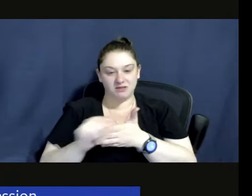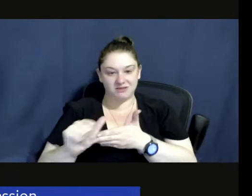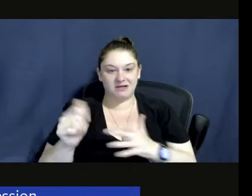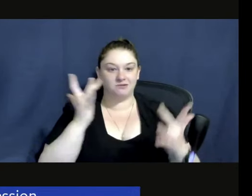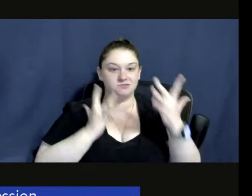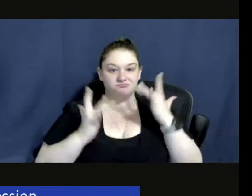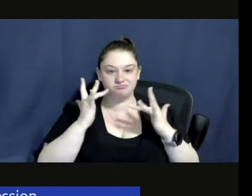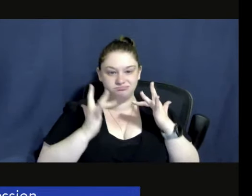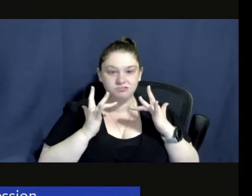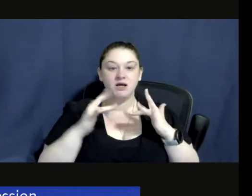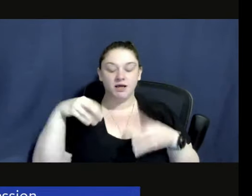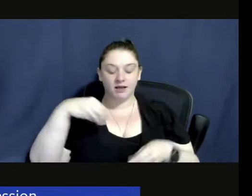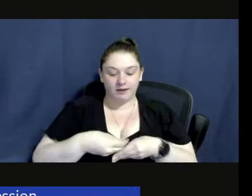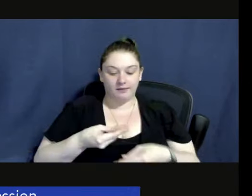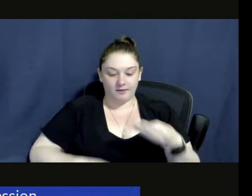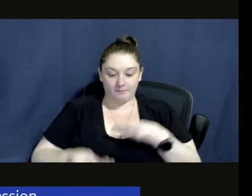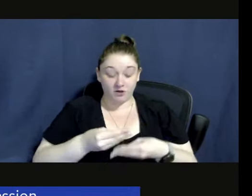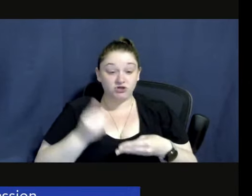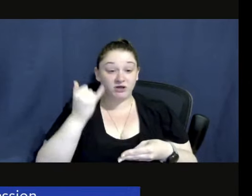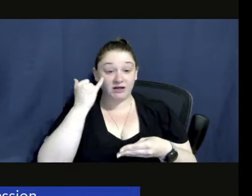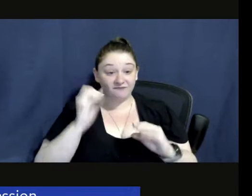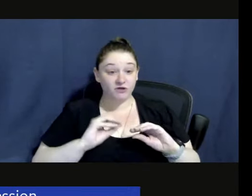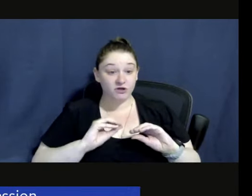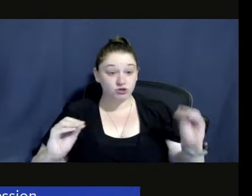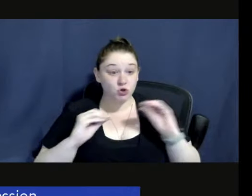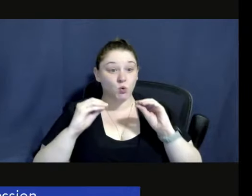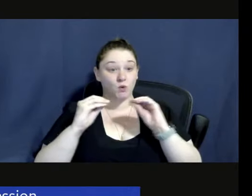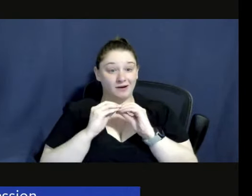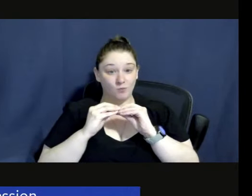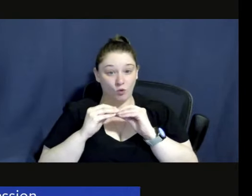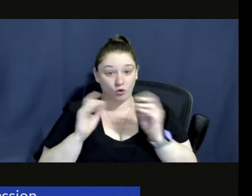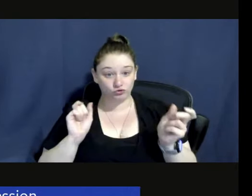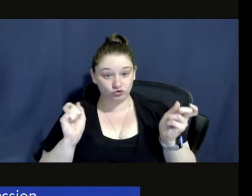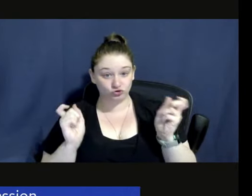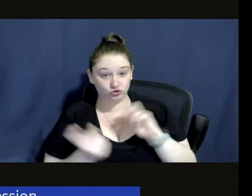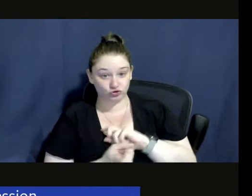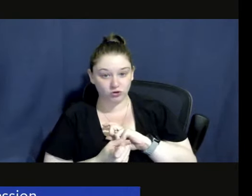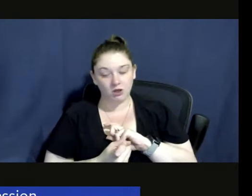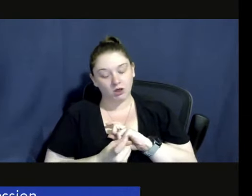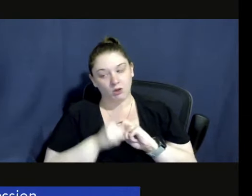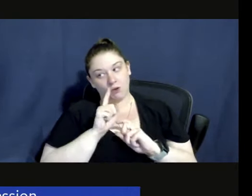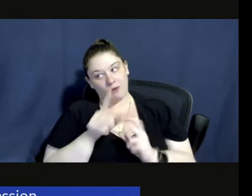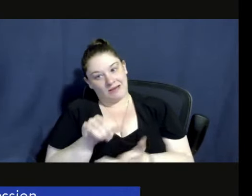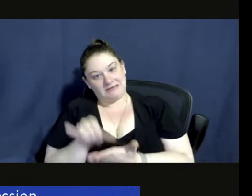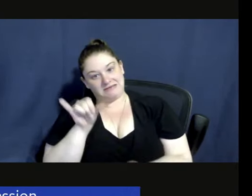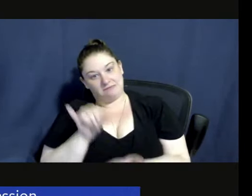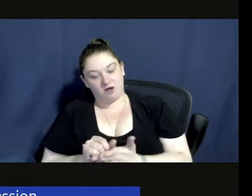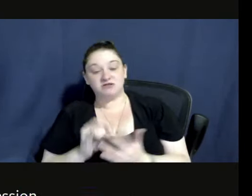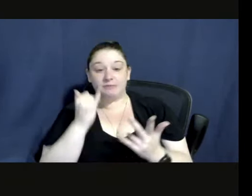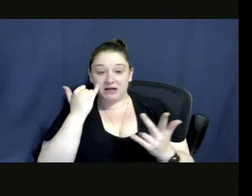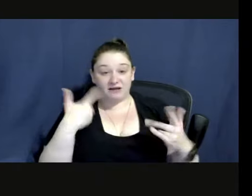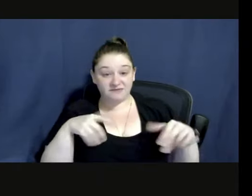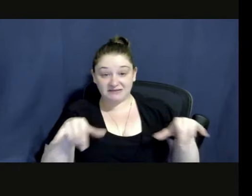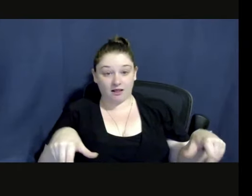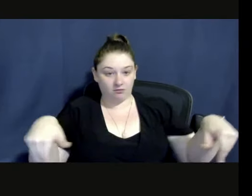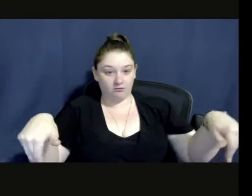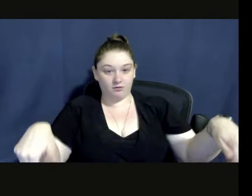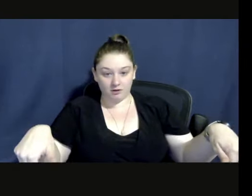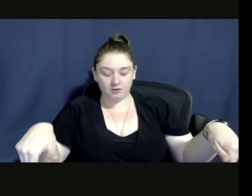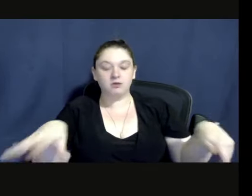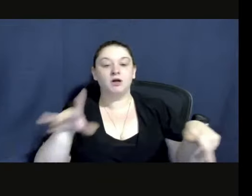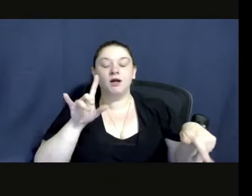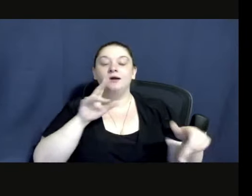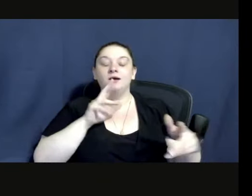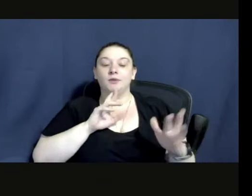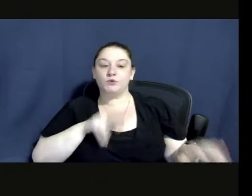and then taking no further action, which is not possible. But if we take no further action, the outcome